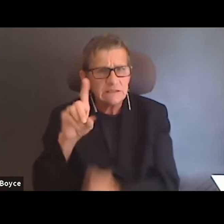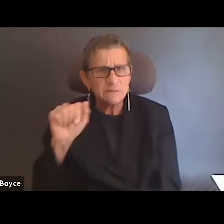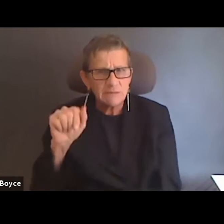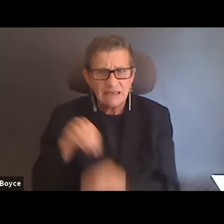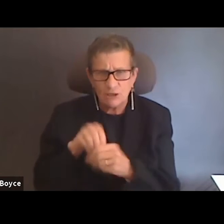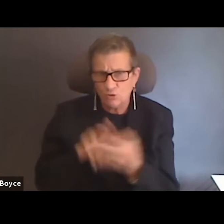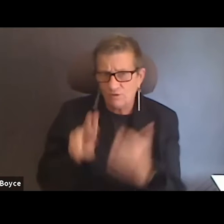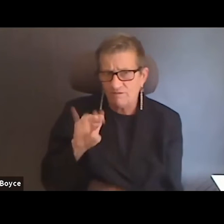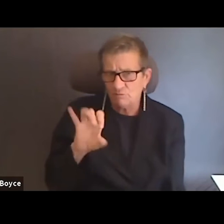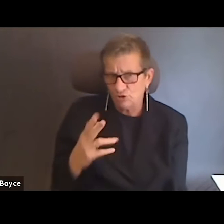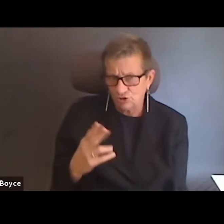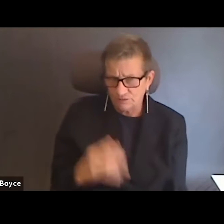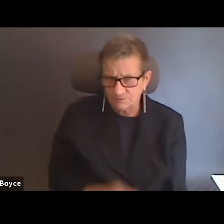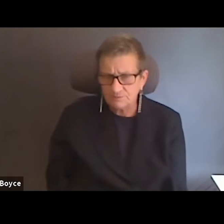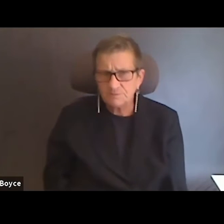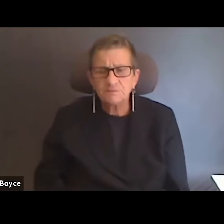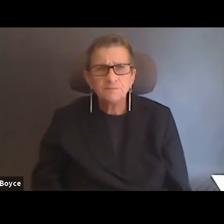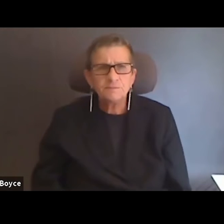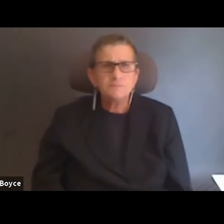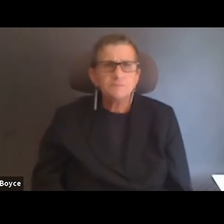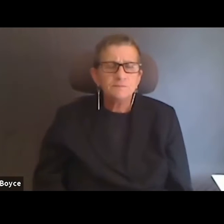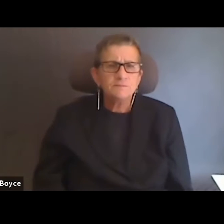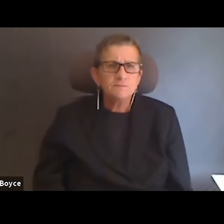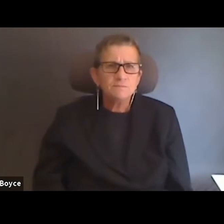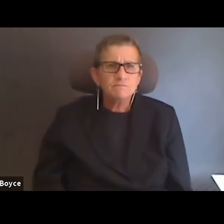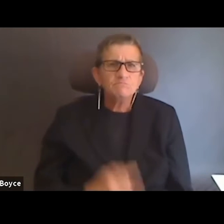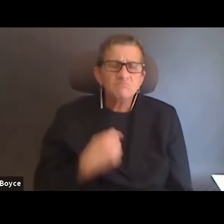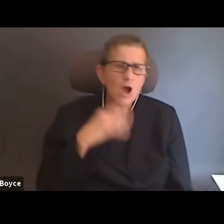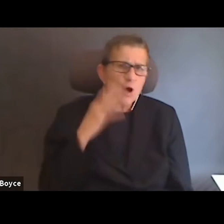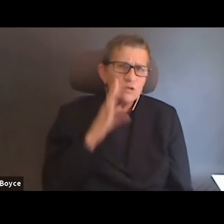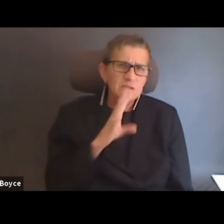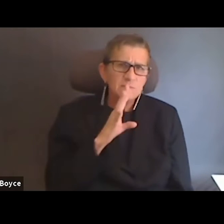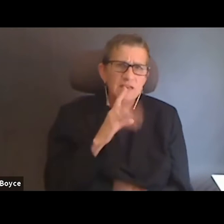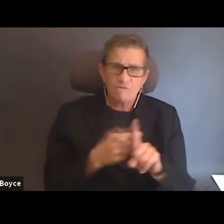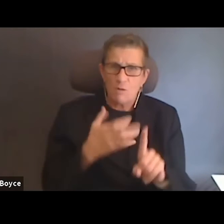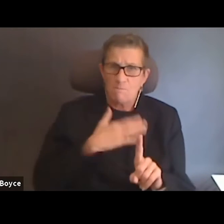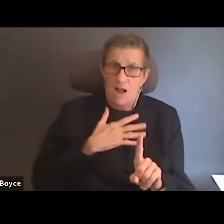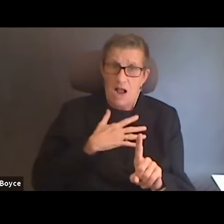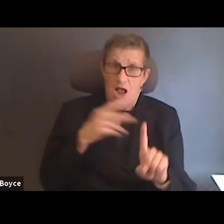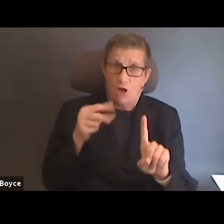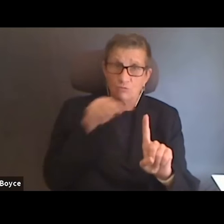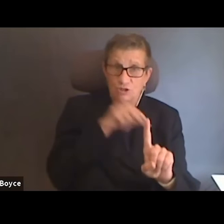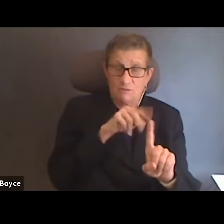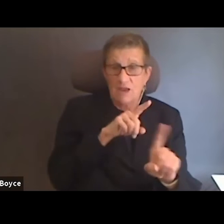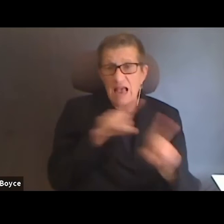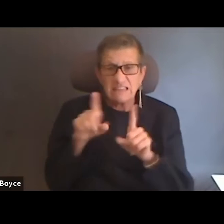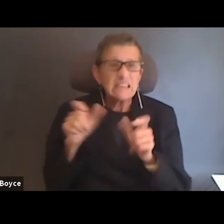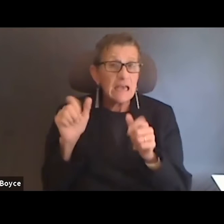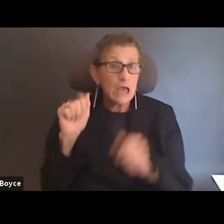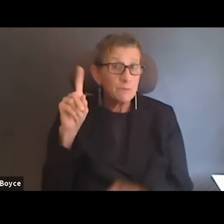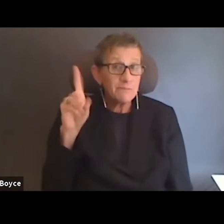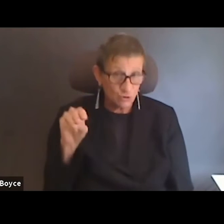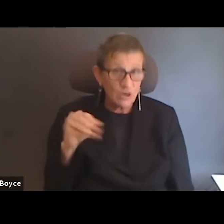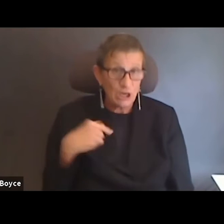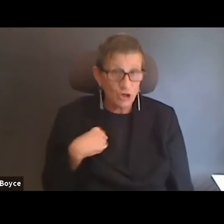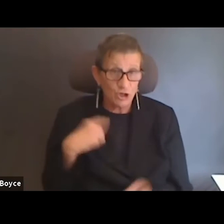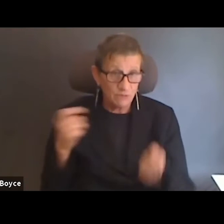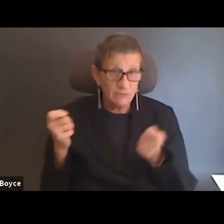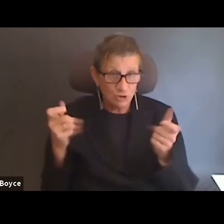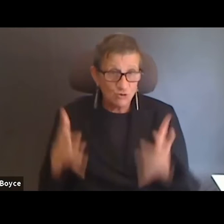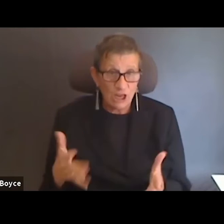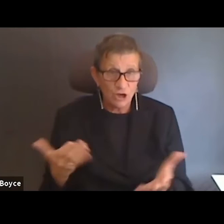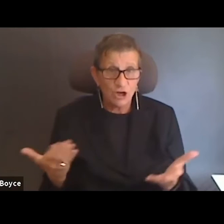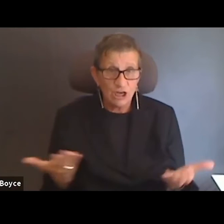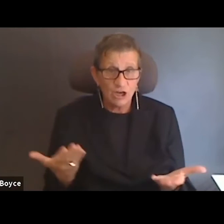Michigan. And I'm going to speak from my perspective as an administrator here at the University of going